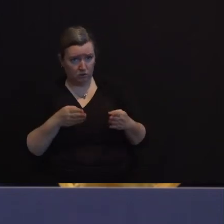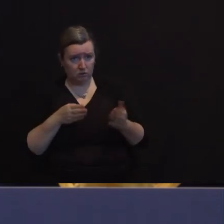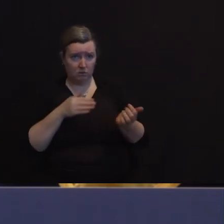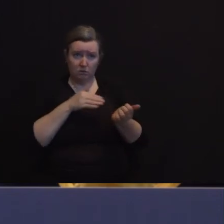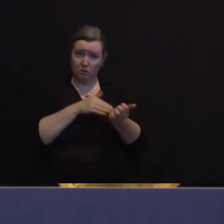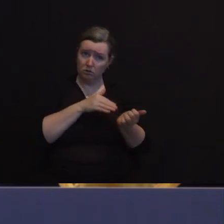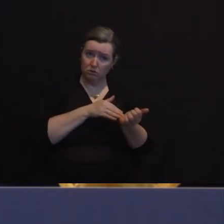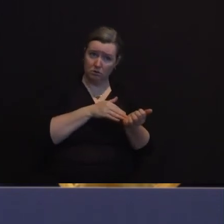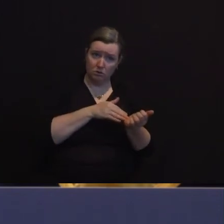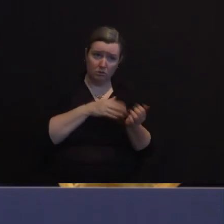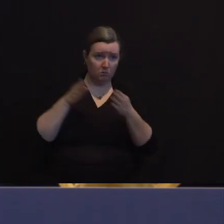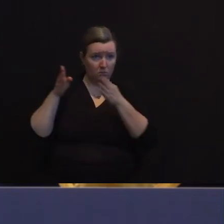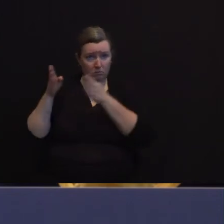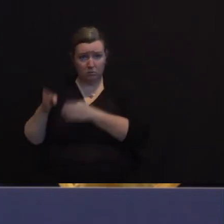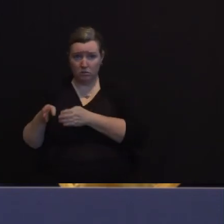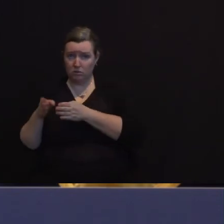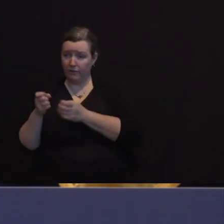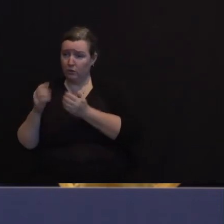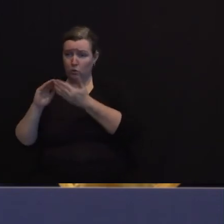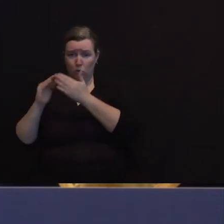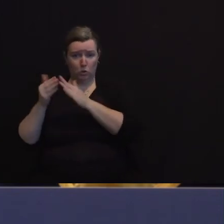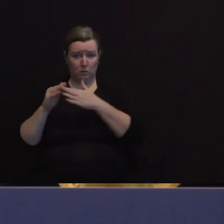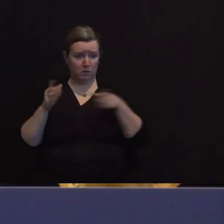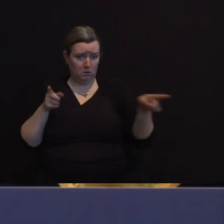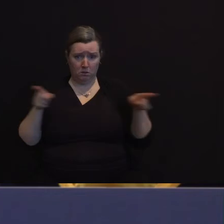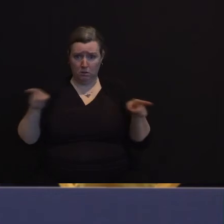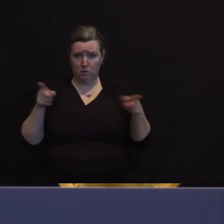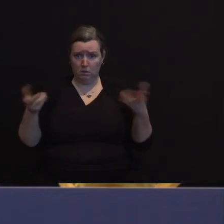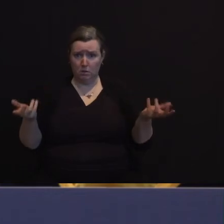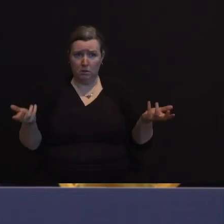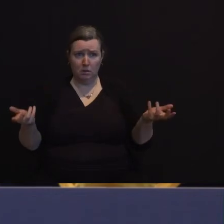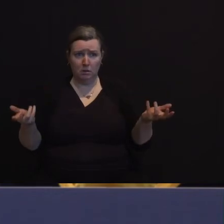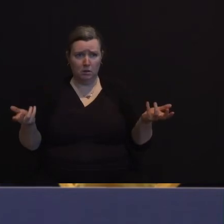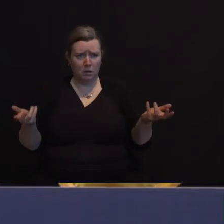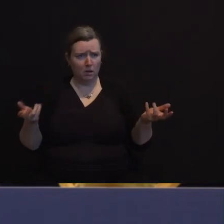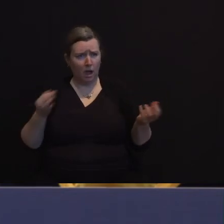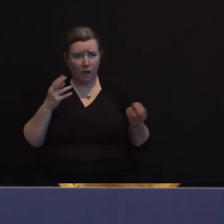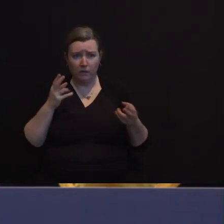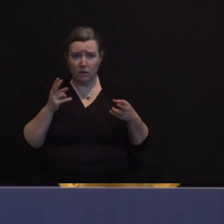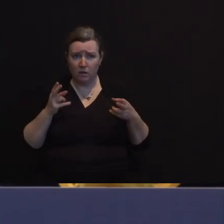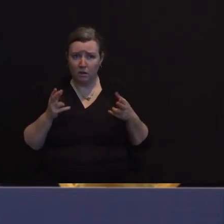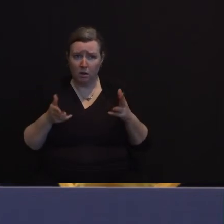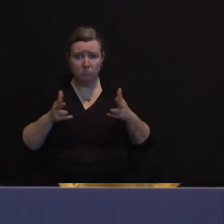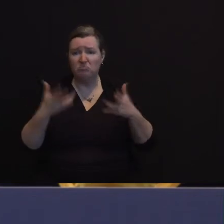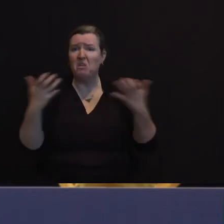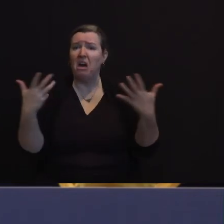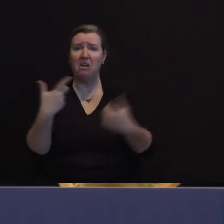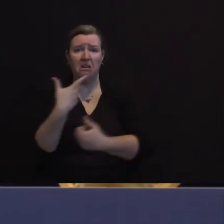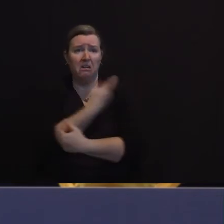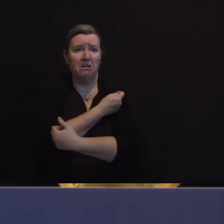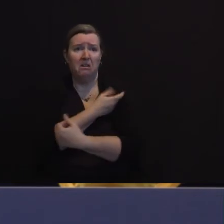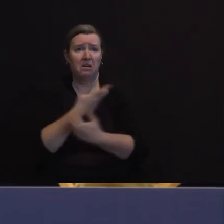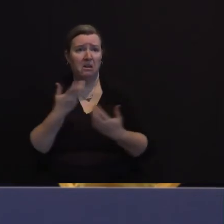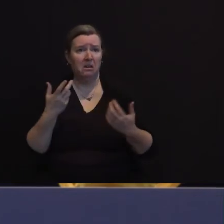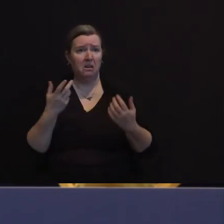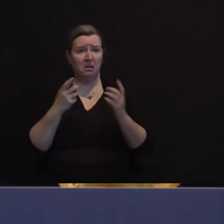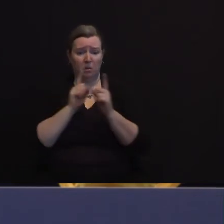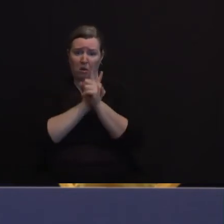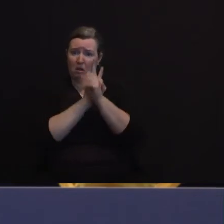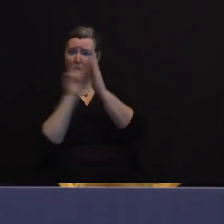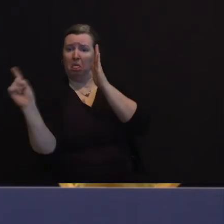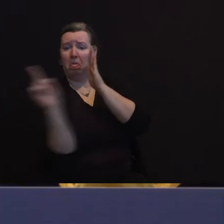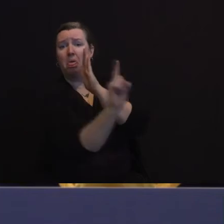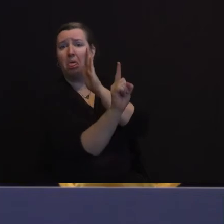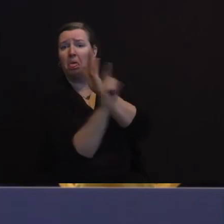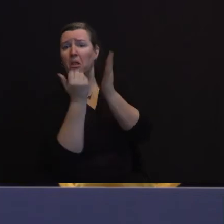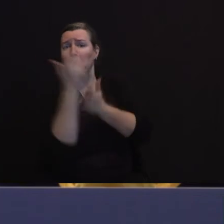first days. If this is volitional, it's completely unacceptable. Listen, among other things, it's going to, if people monkey around like that, it's going to impact the